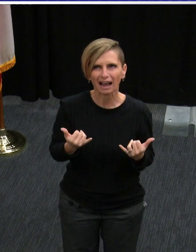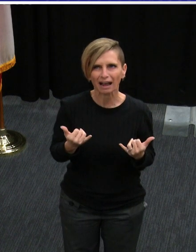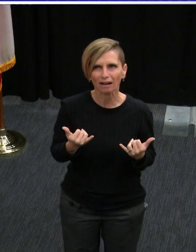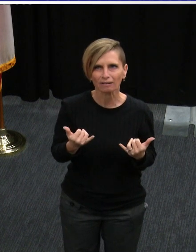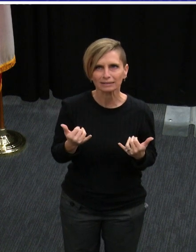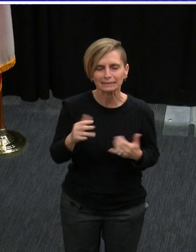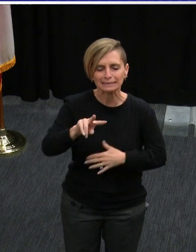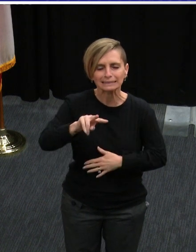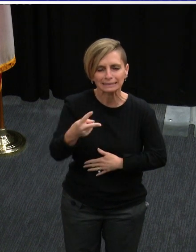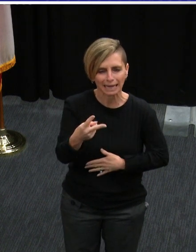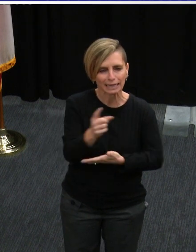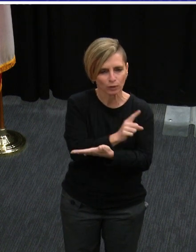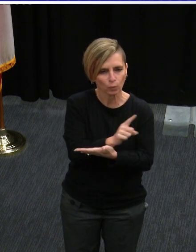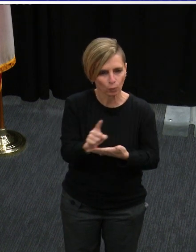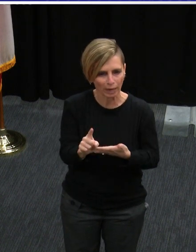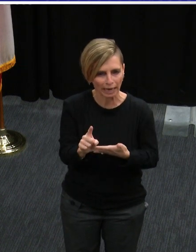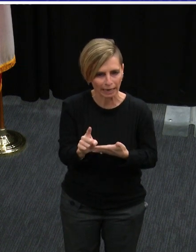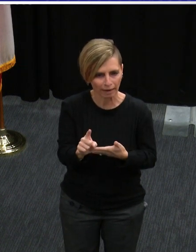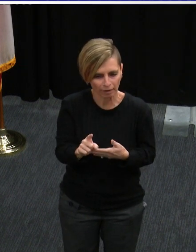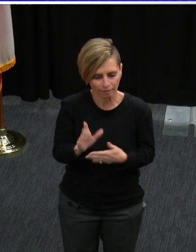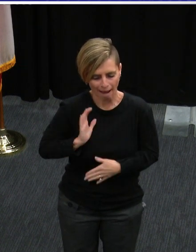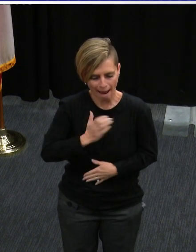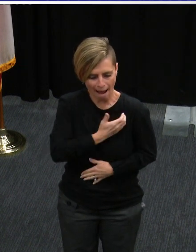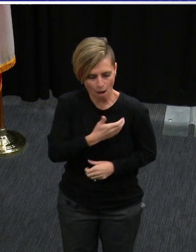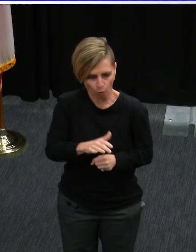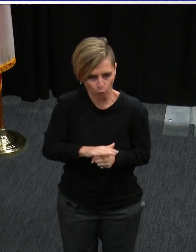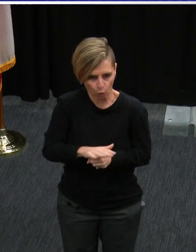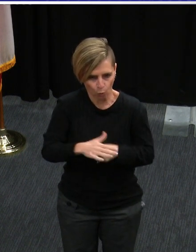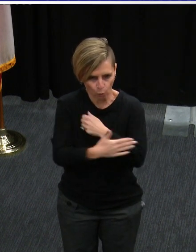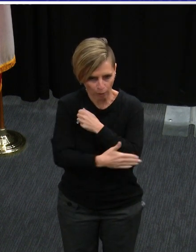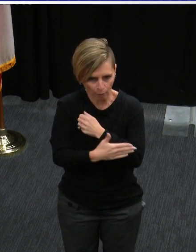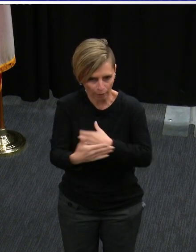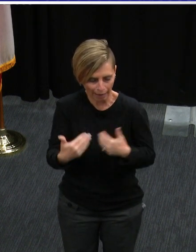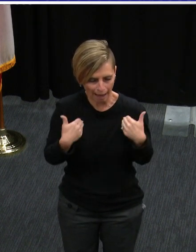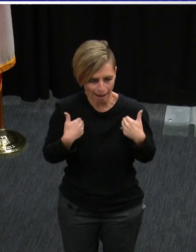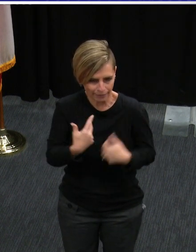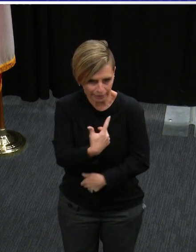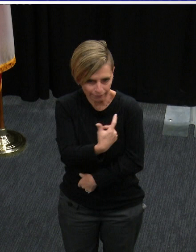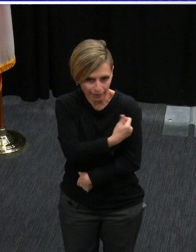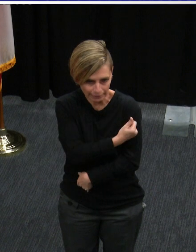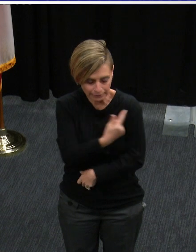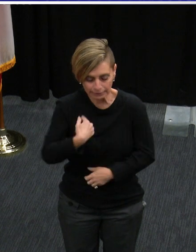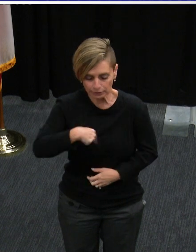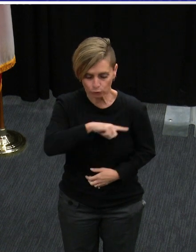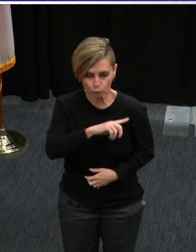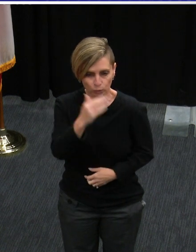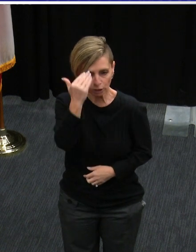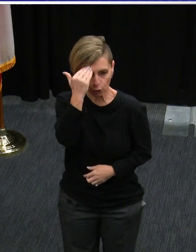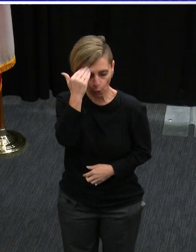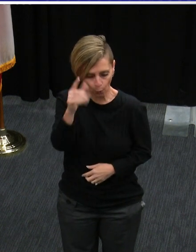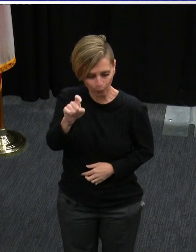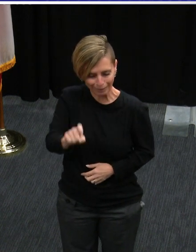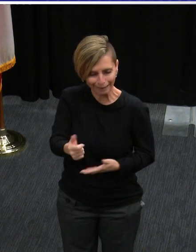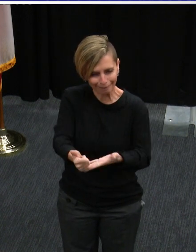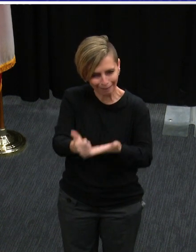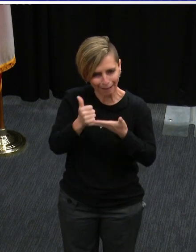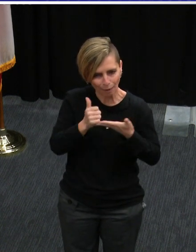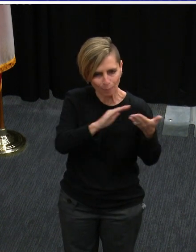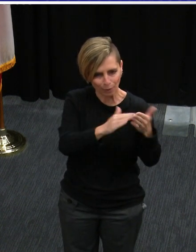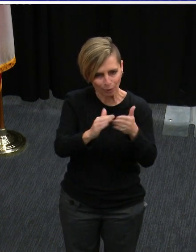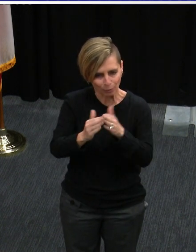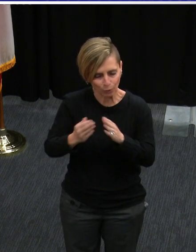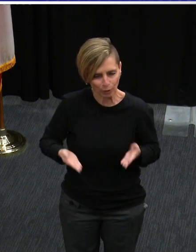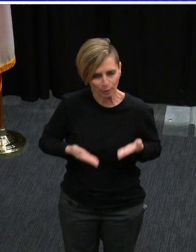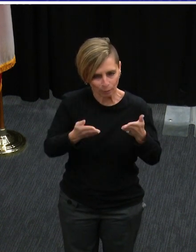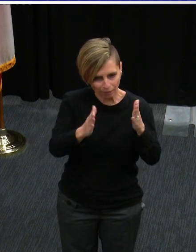Lucie County through us at the local county health department receiving the vaccine, and we know that we will need the help of the community providers, and they